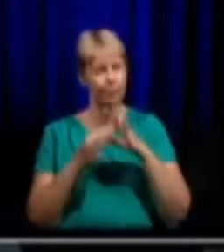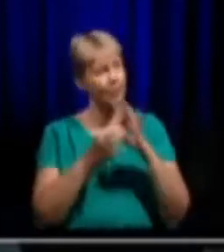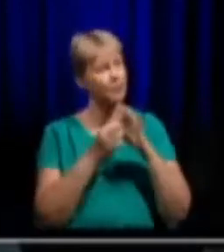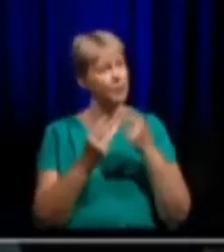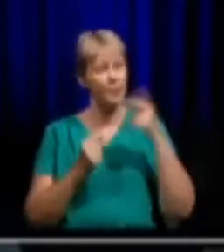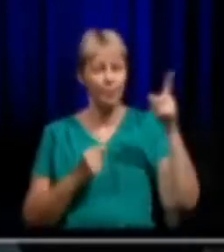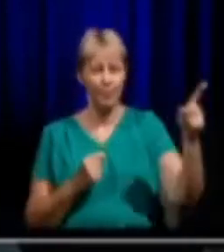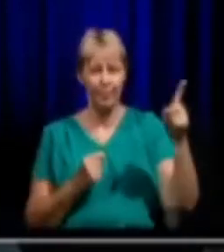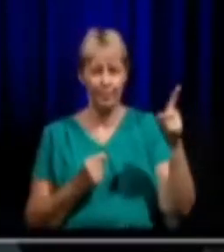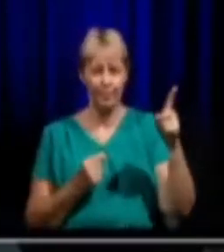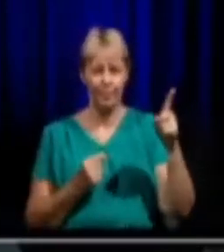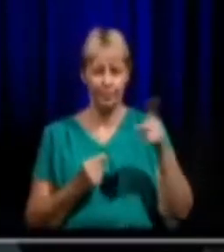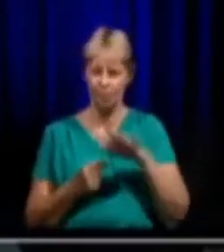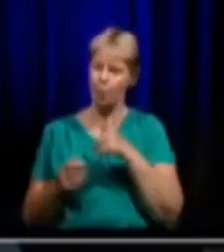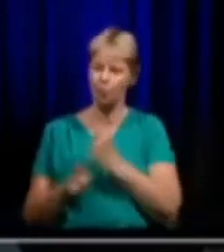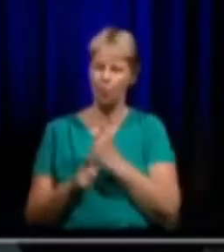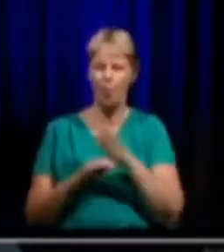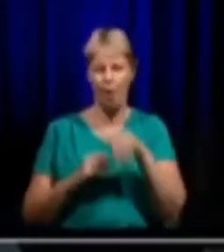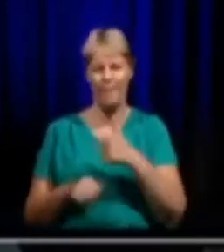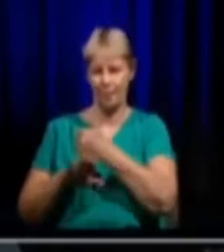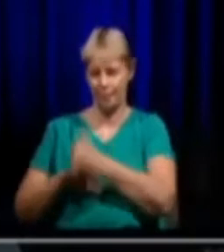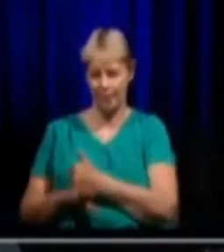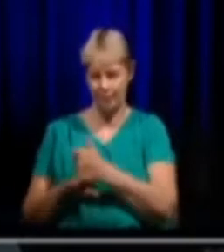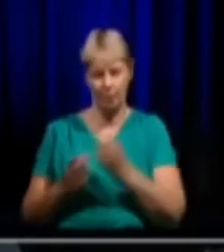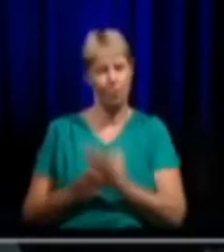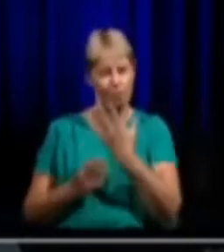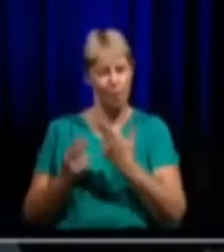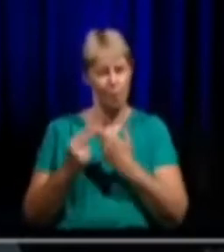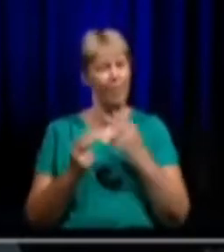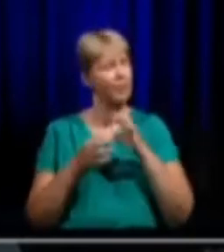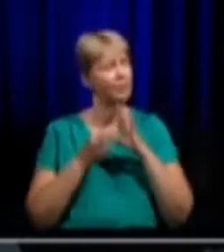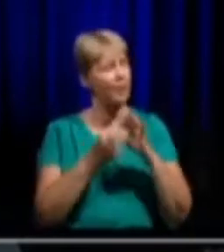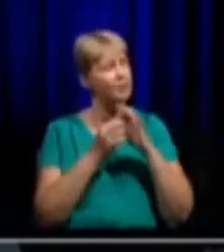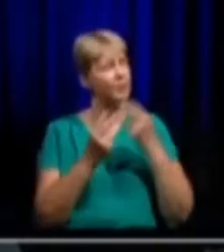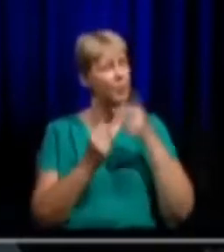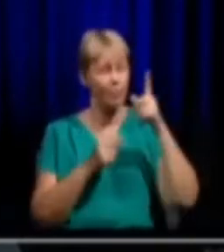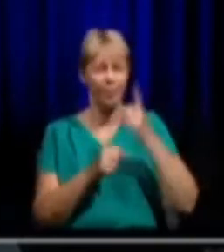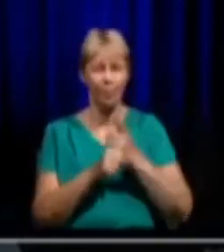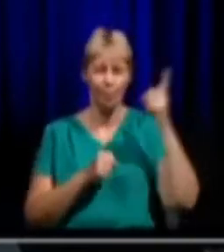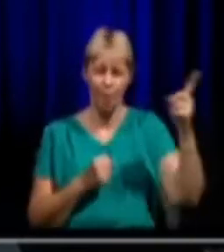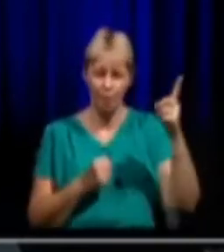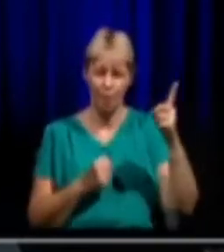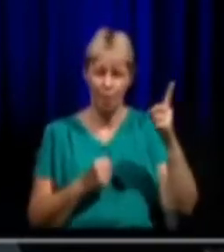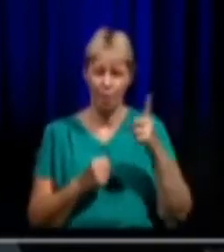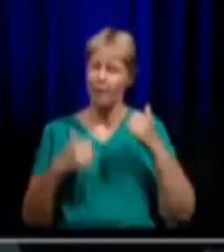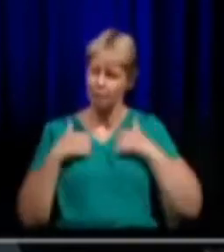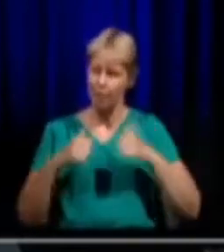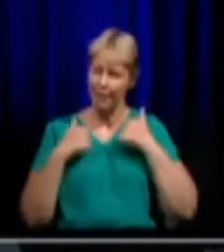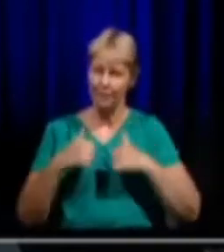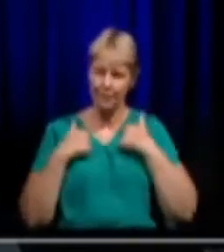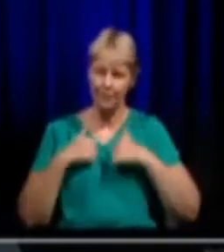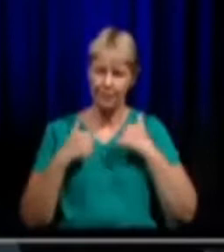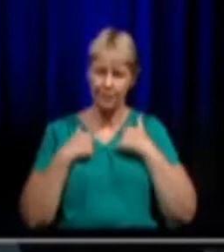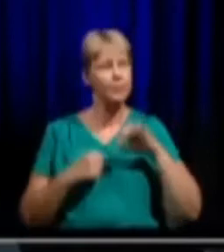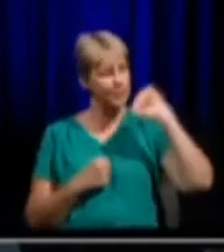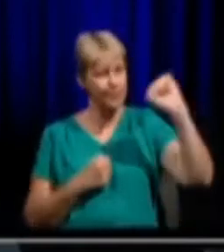going back to the basics to challenge you to grow in your relationship with God by being like Jesus and practicing the keystone habits that Jesus